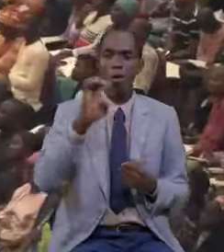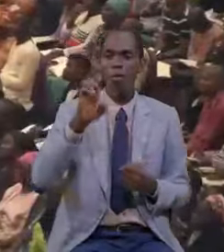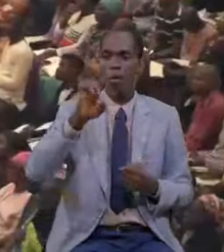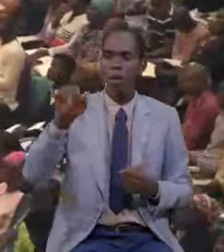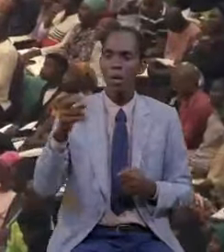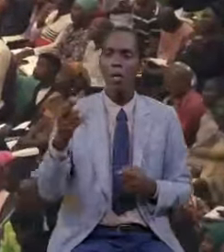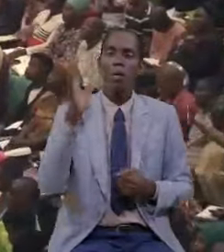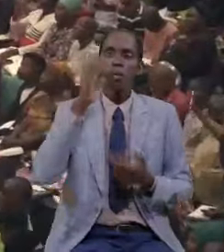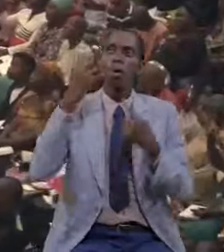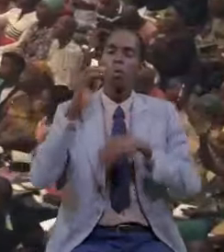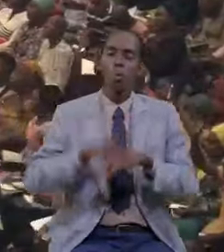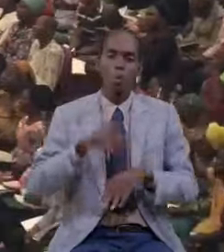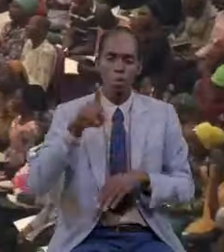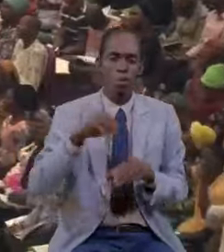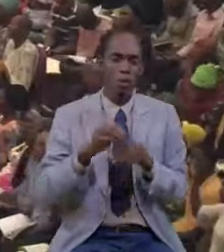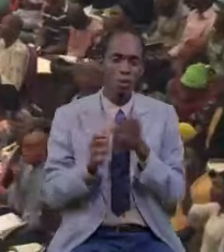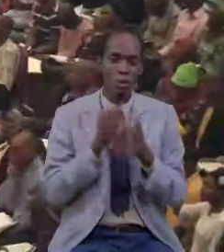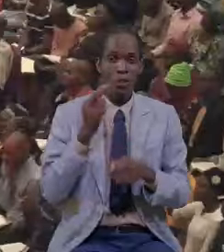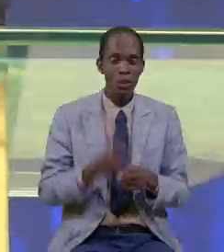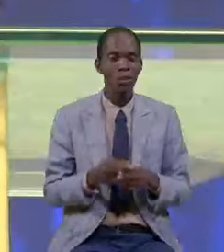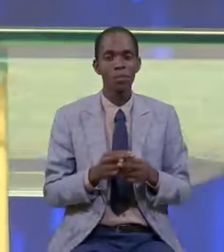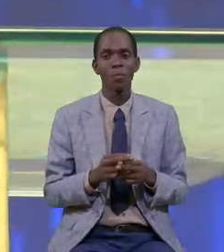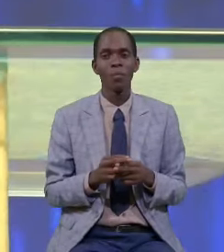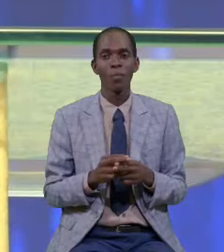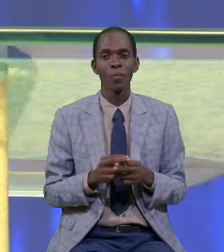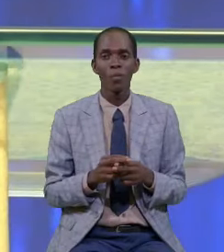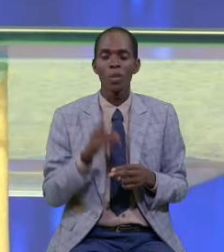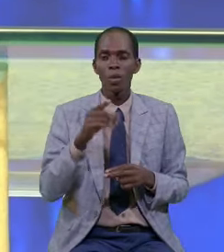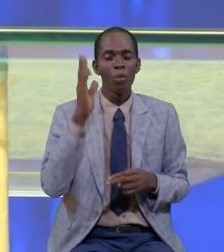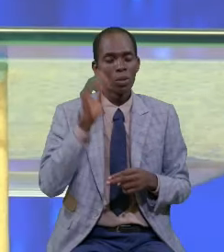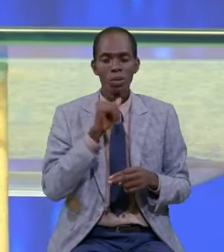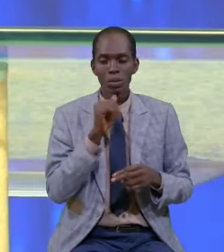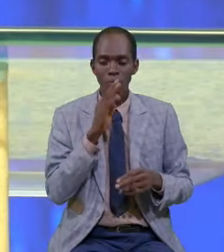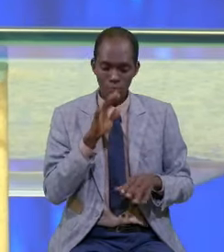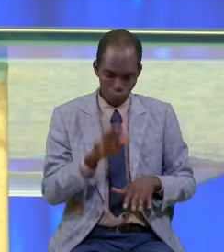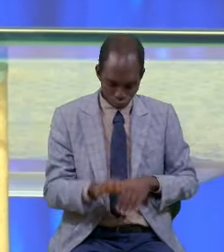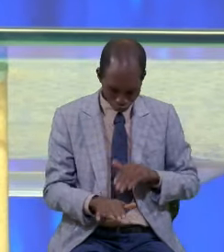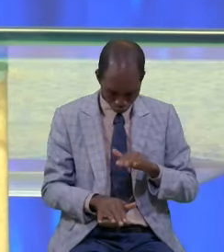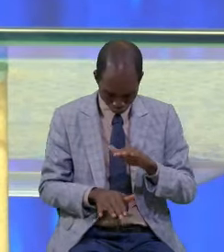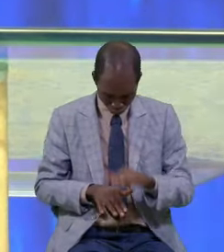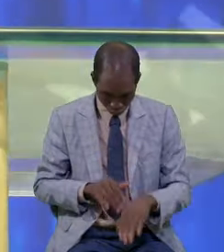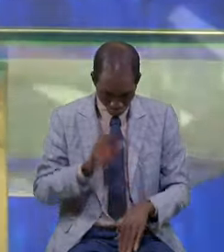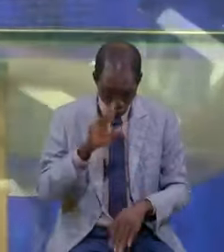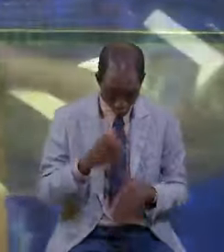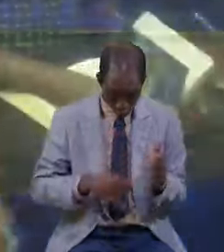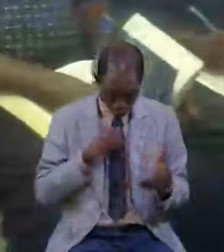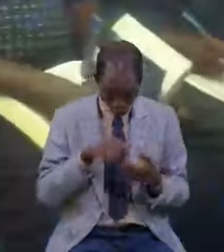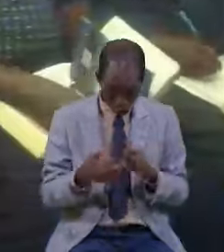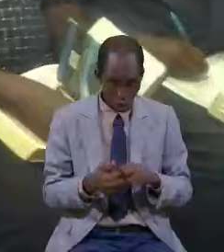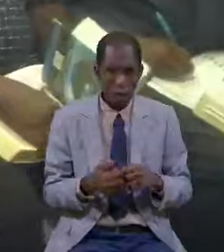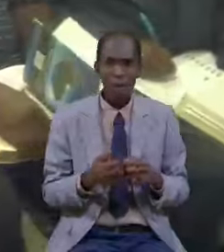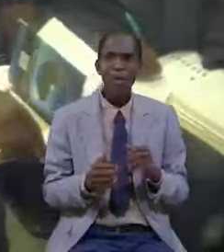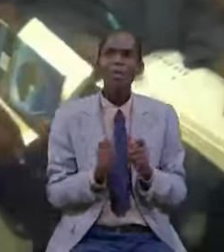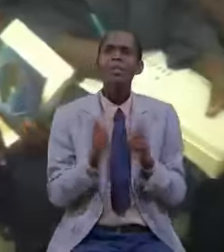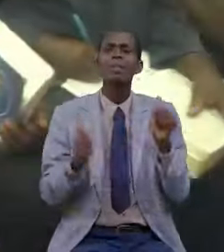of Elijah will come upon you. You'll not be walking with your heads down. What's the matter with you? Greater is he that is in